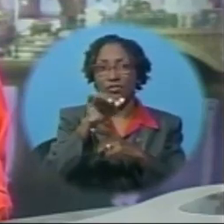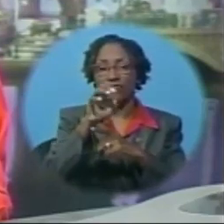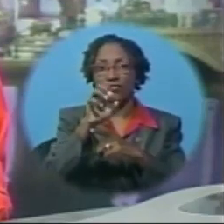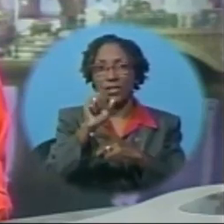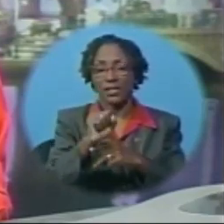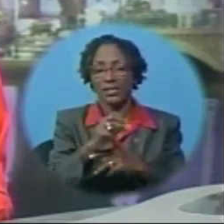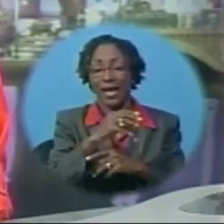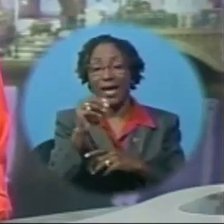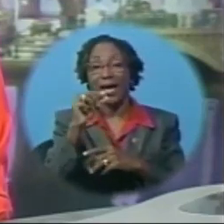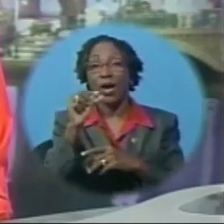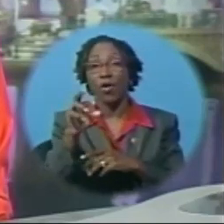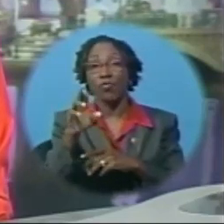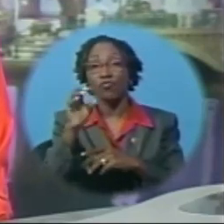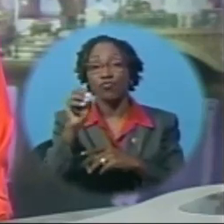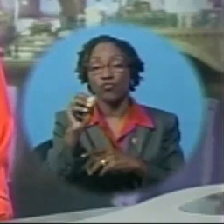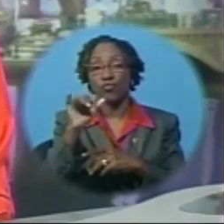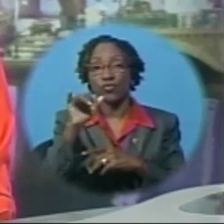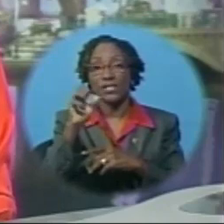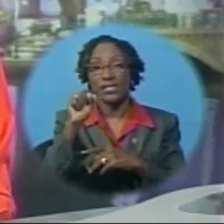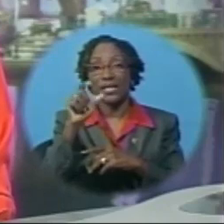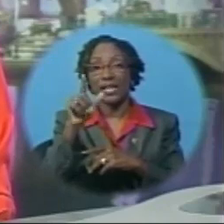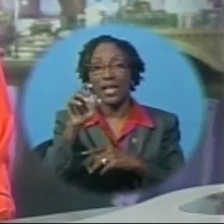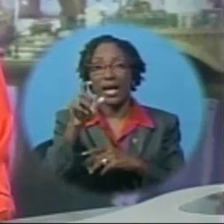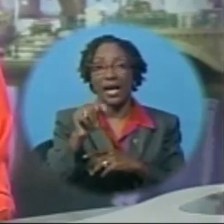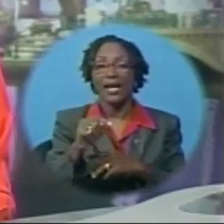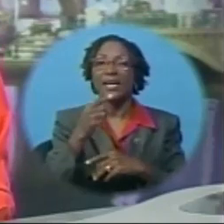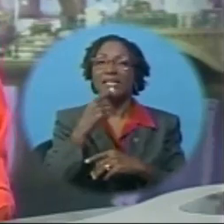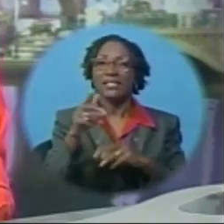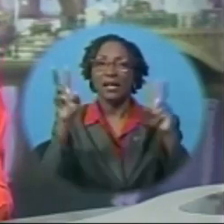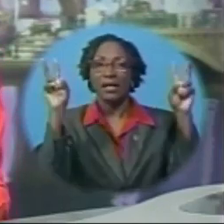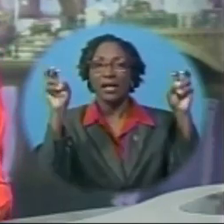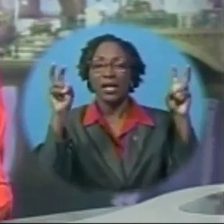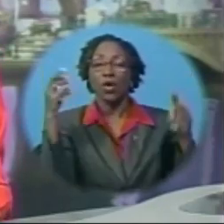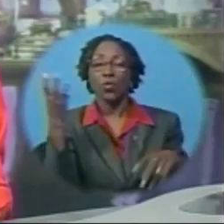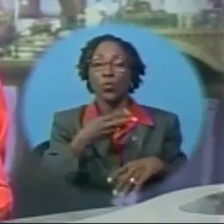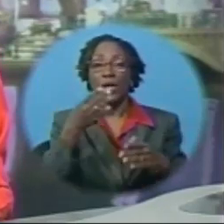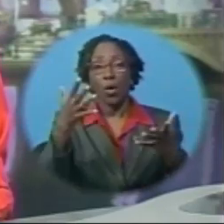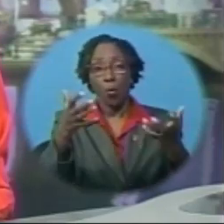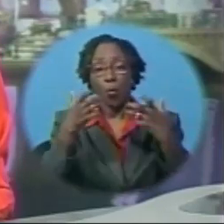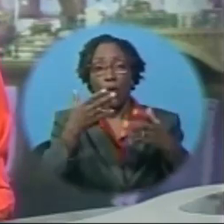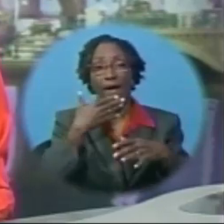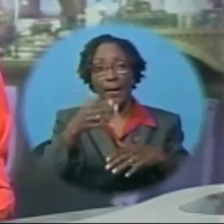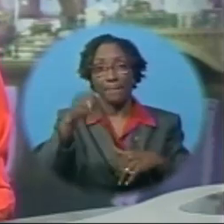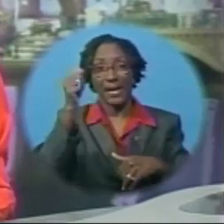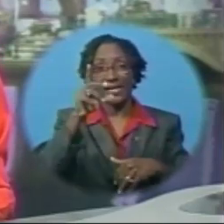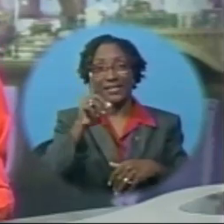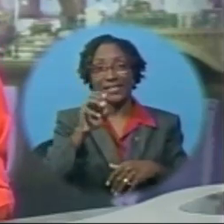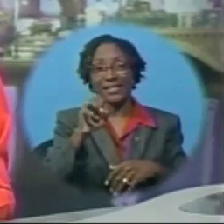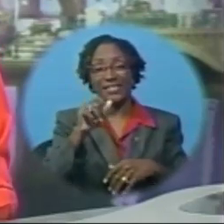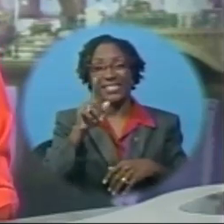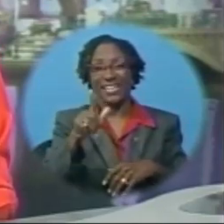march was "We Want a Better Deal." It's a message directed at St. Lucia's Prime Minister